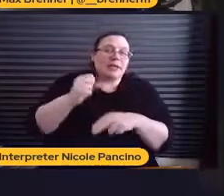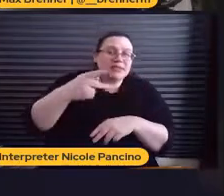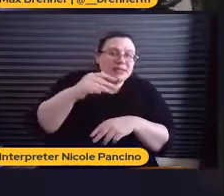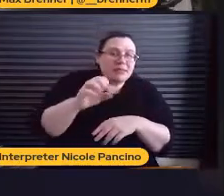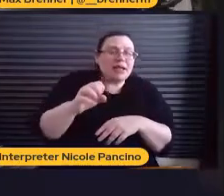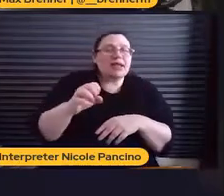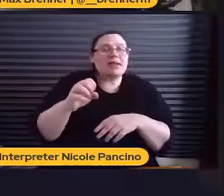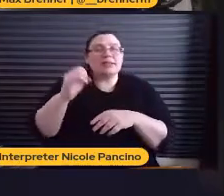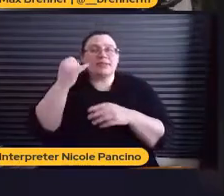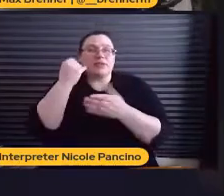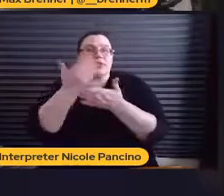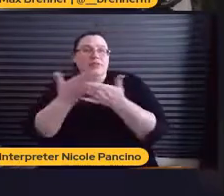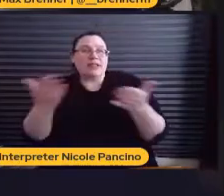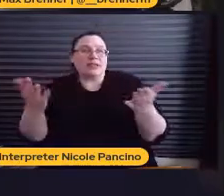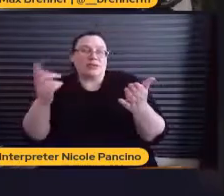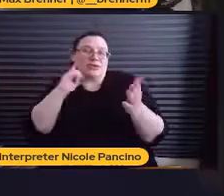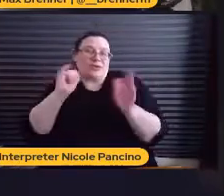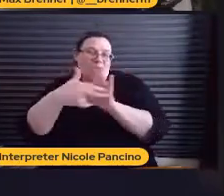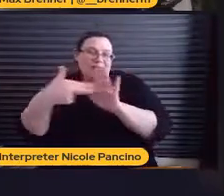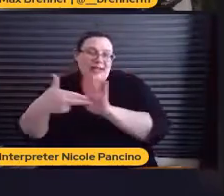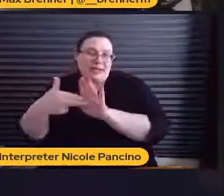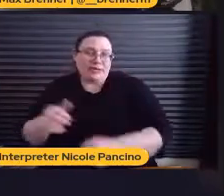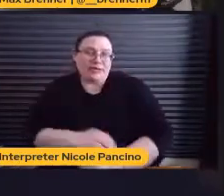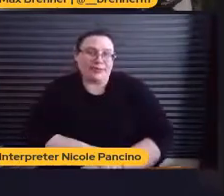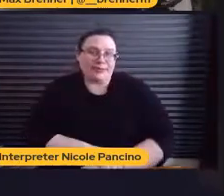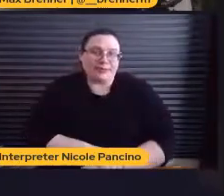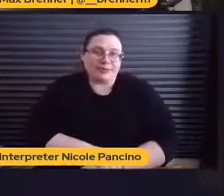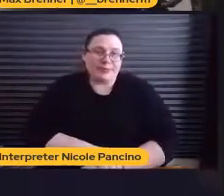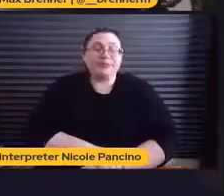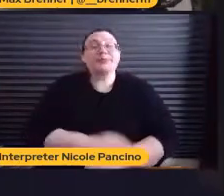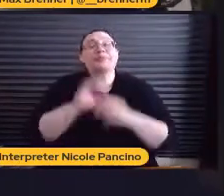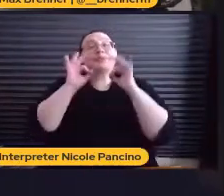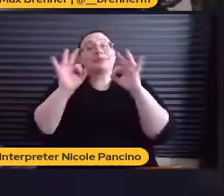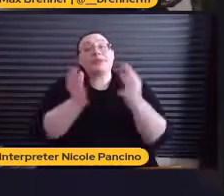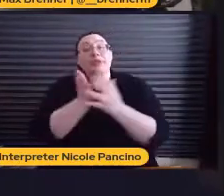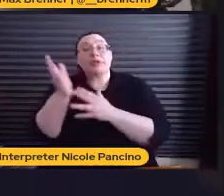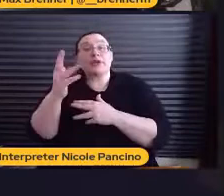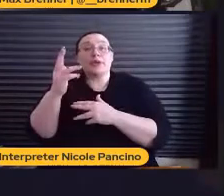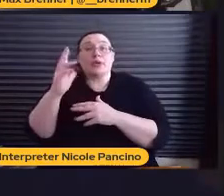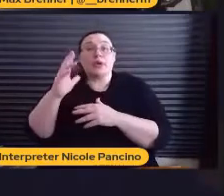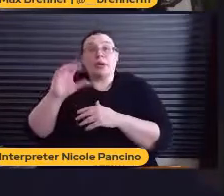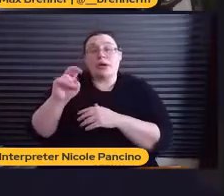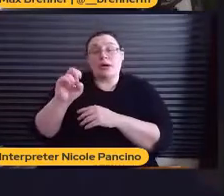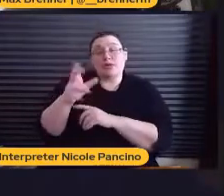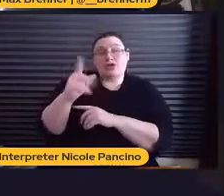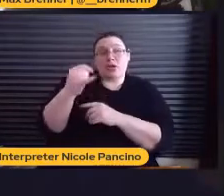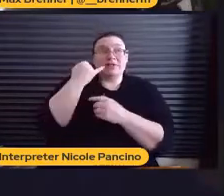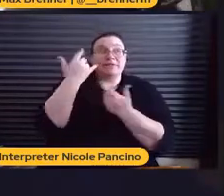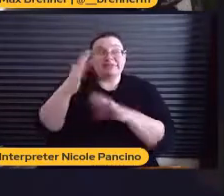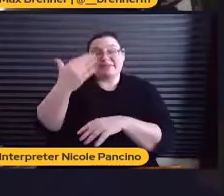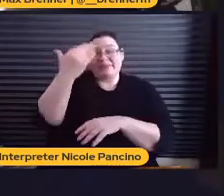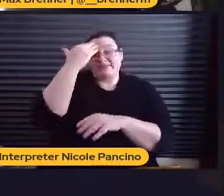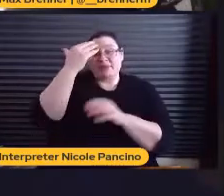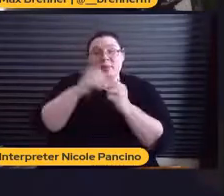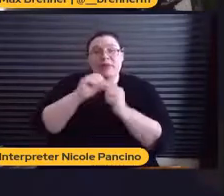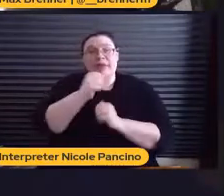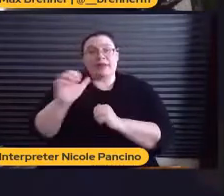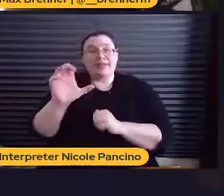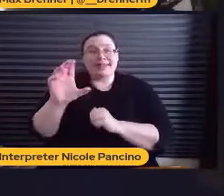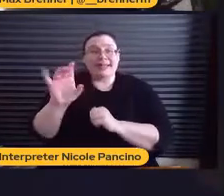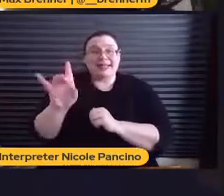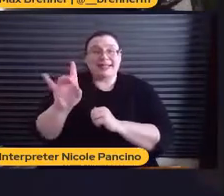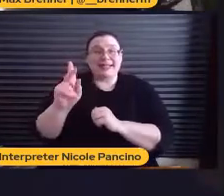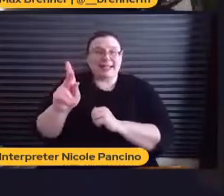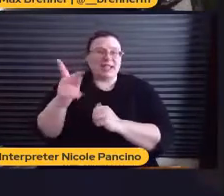the resources in or some labels. Okay, coming to constructs, if you're familiar with some of the other CDKs, you pretty much know this